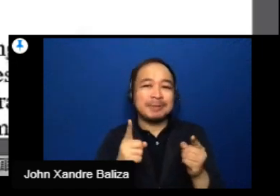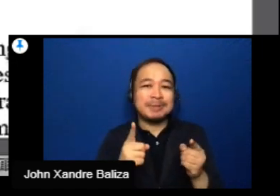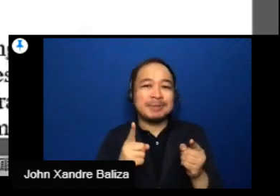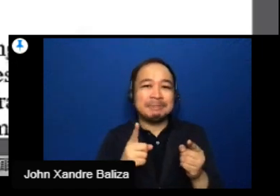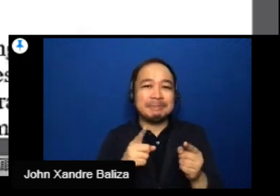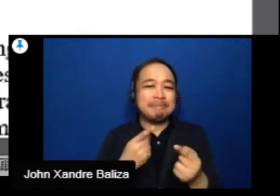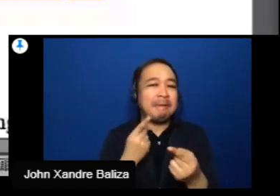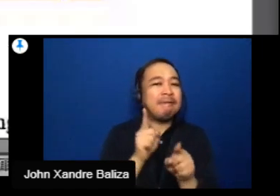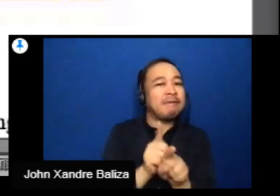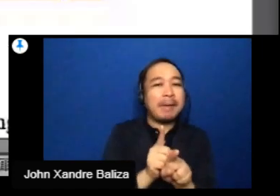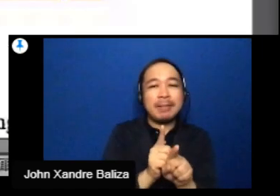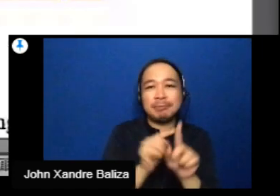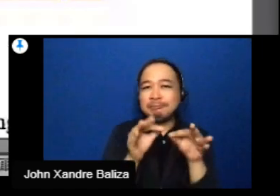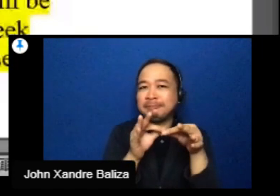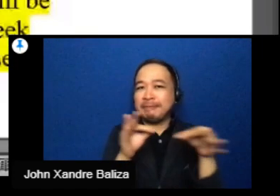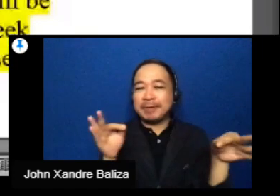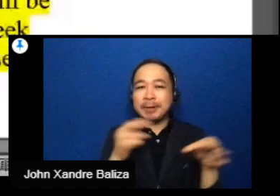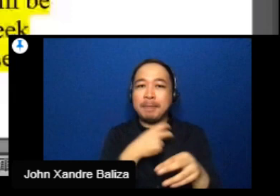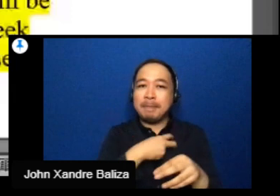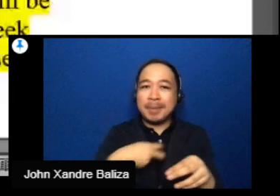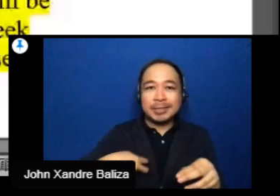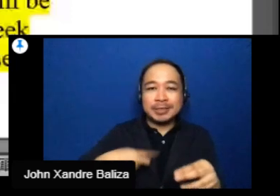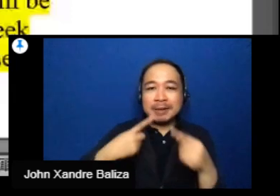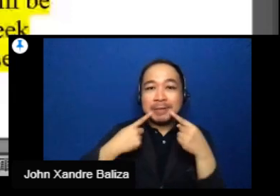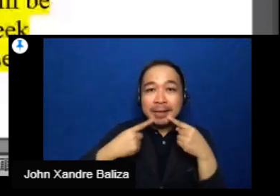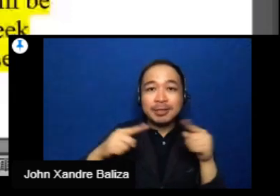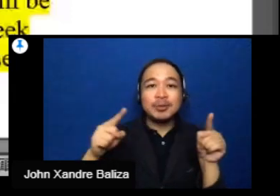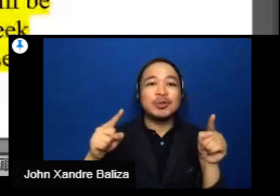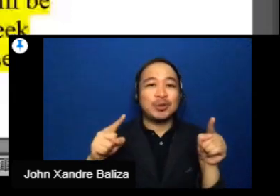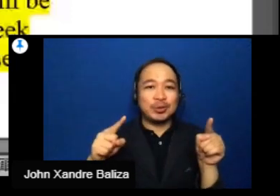description, the Beijing Declaration and